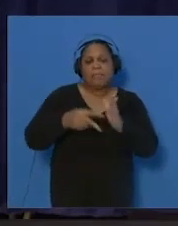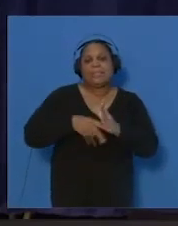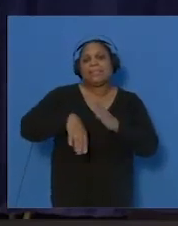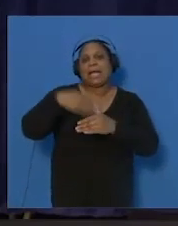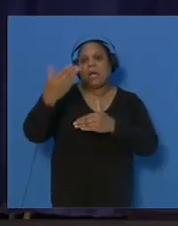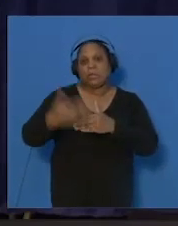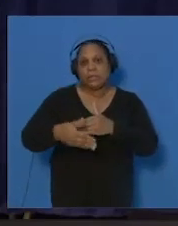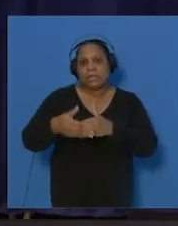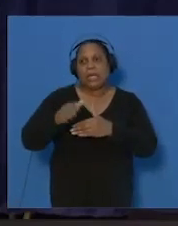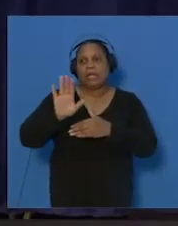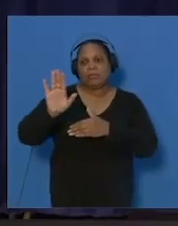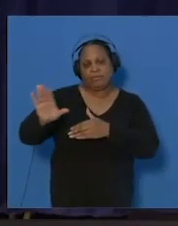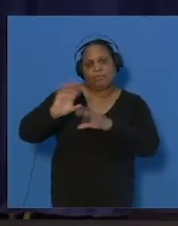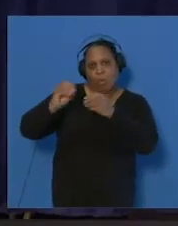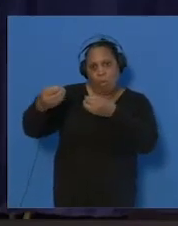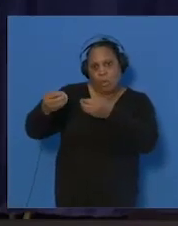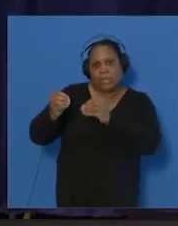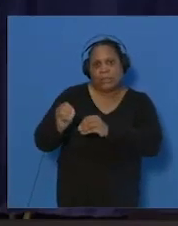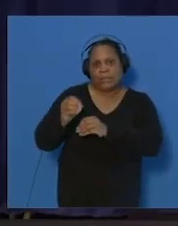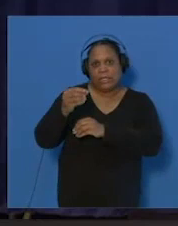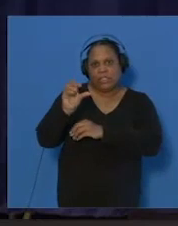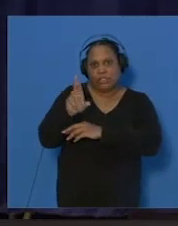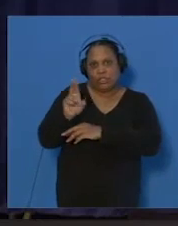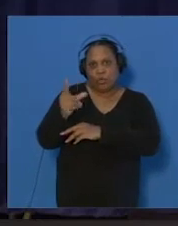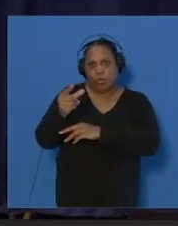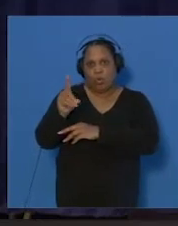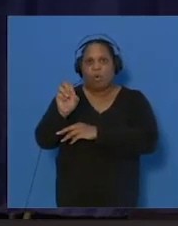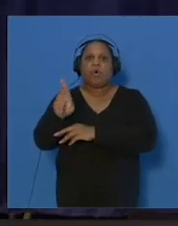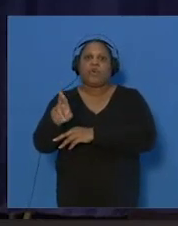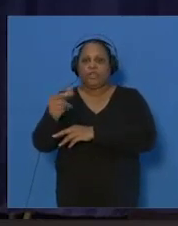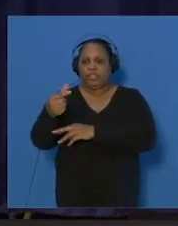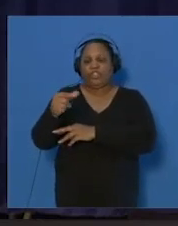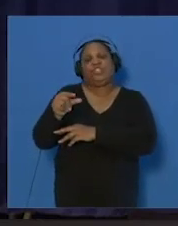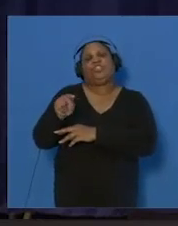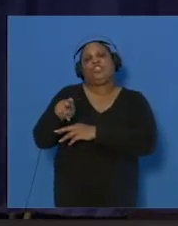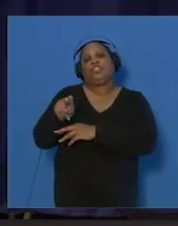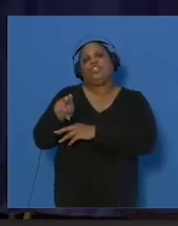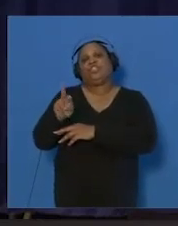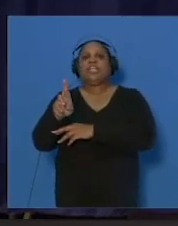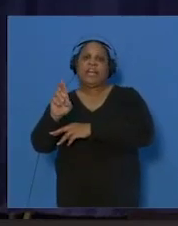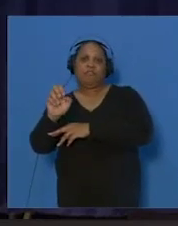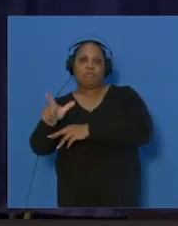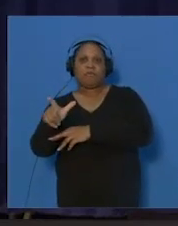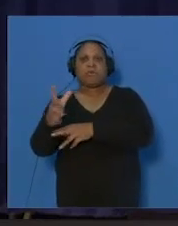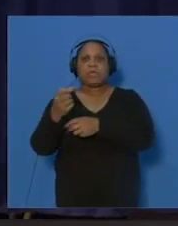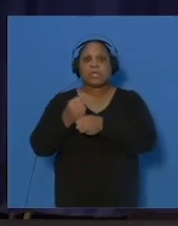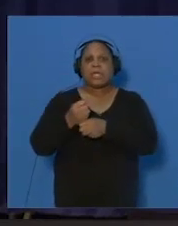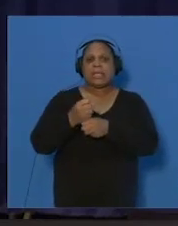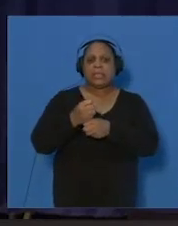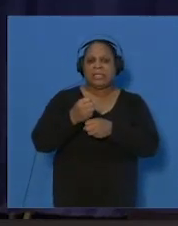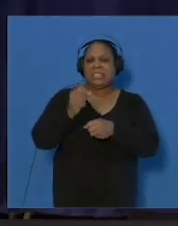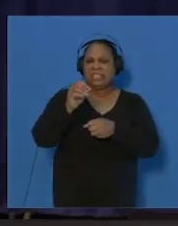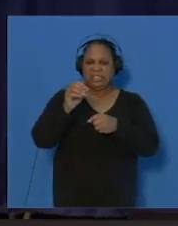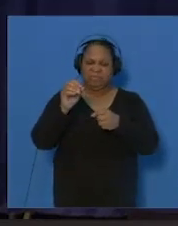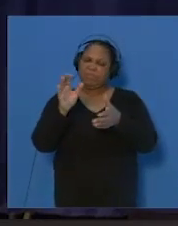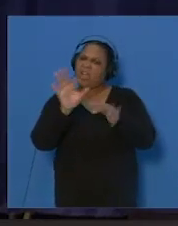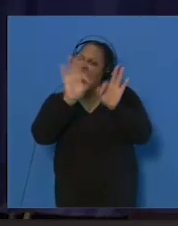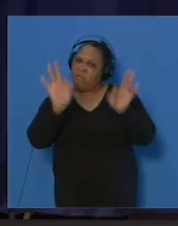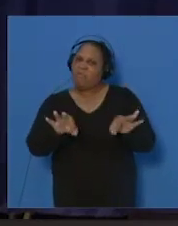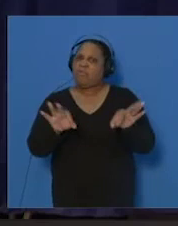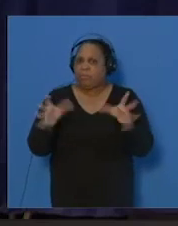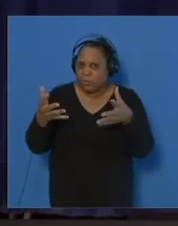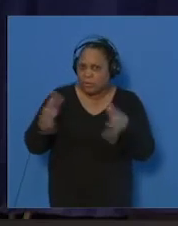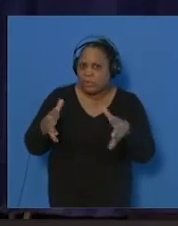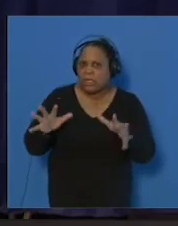Auditor General's organization, to get accounting firms to help us get these statements done, because there is